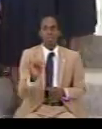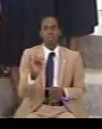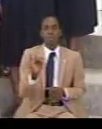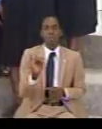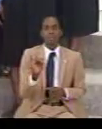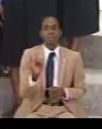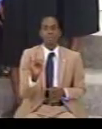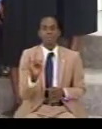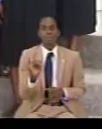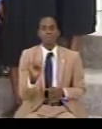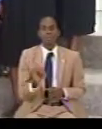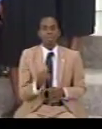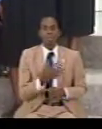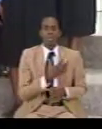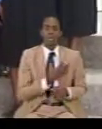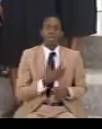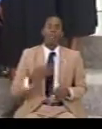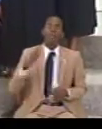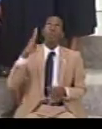eternity.